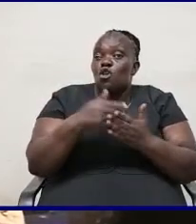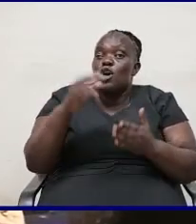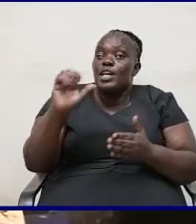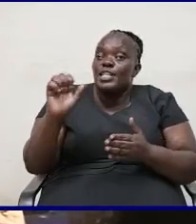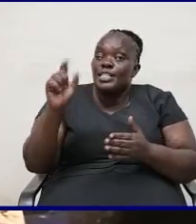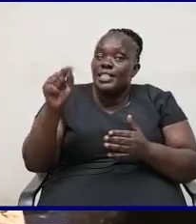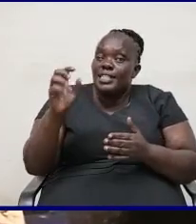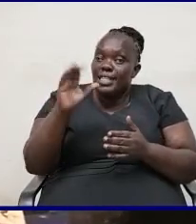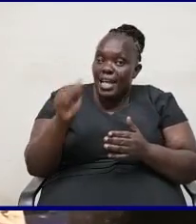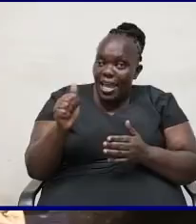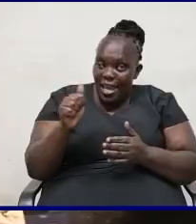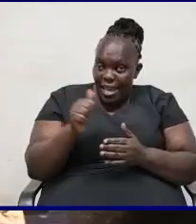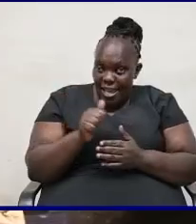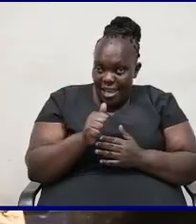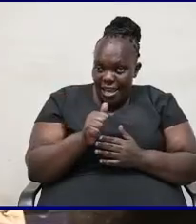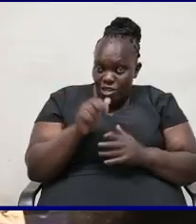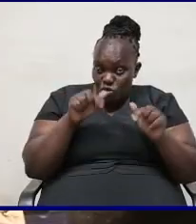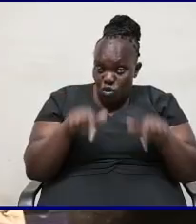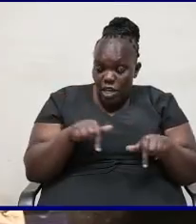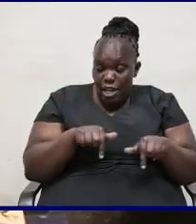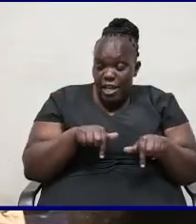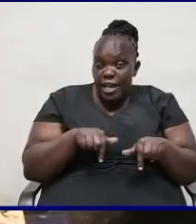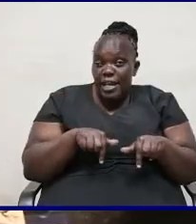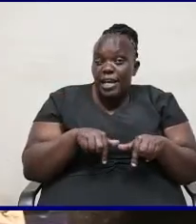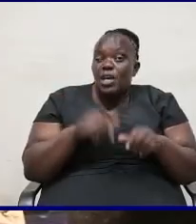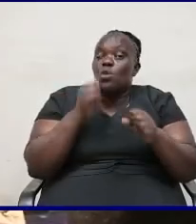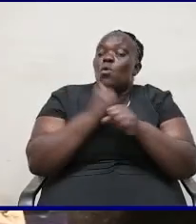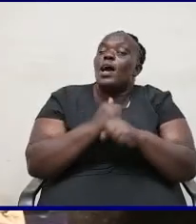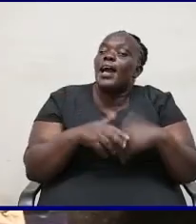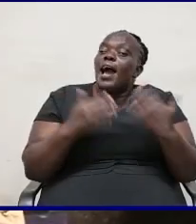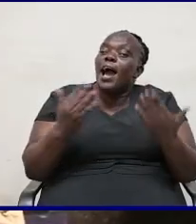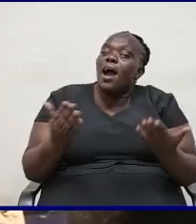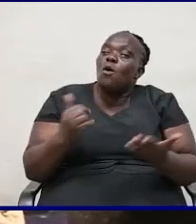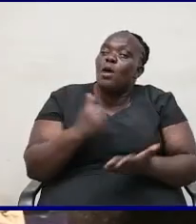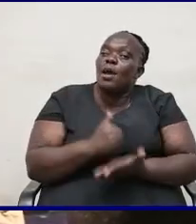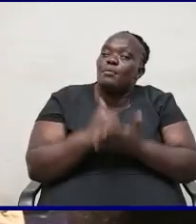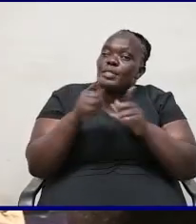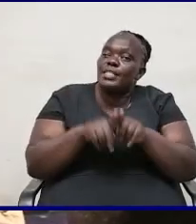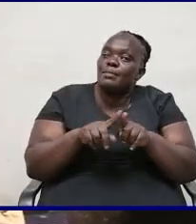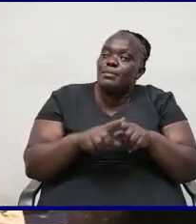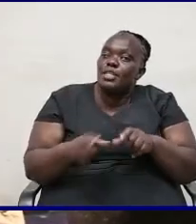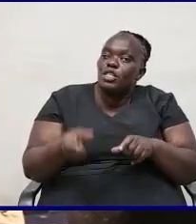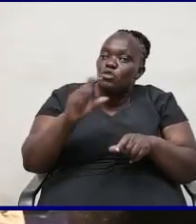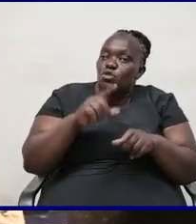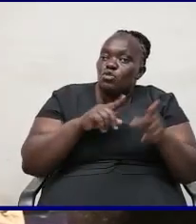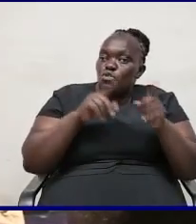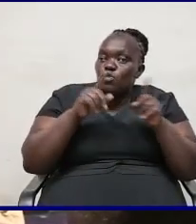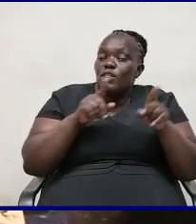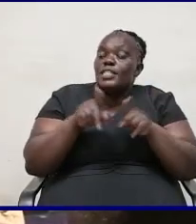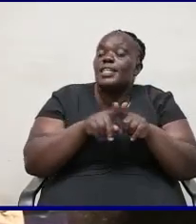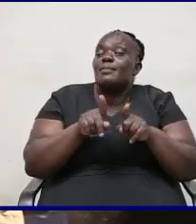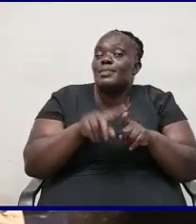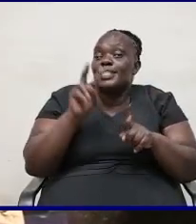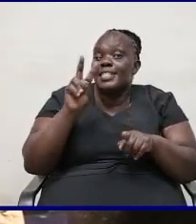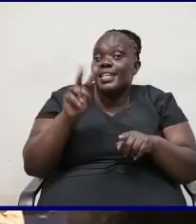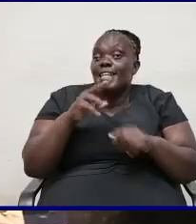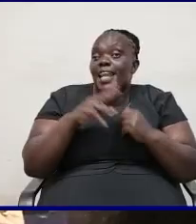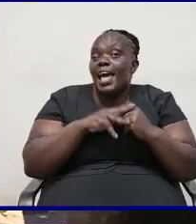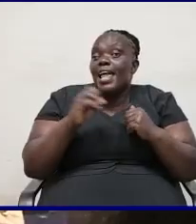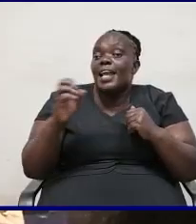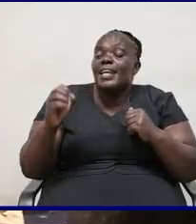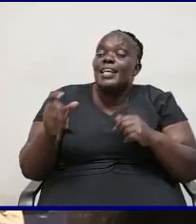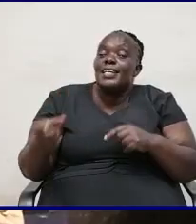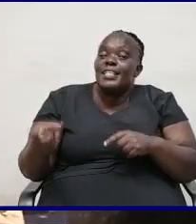the $30, the president talked about it today. How is it working? How has it helped in terms of increasing tourism? Have we seen that